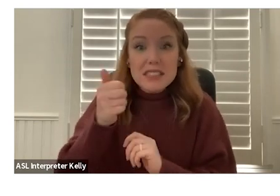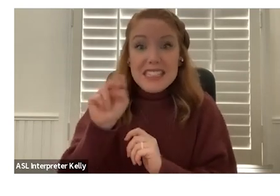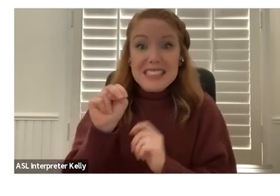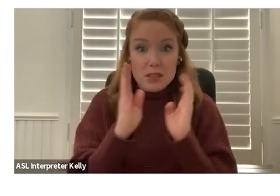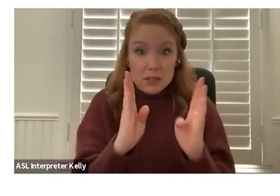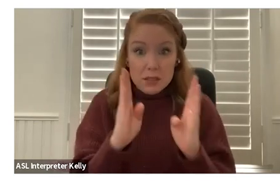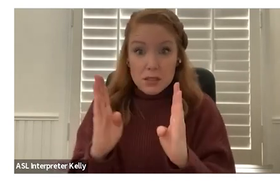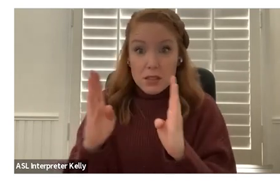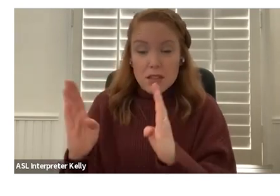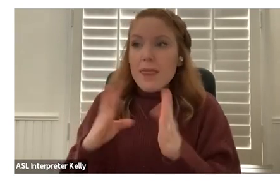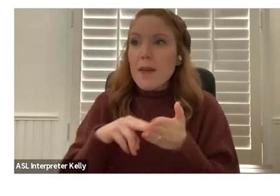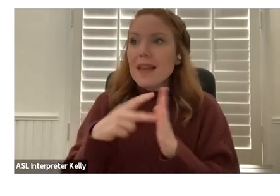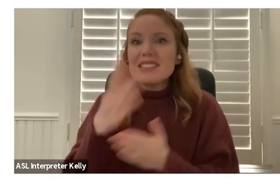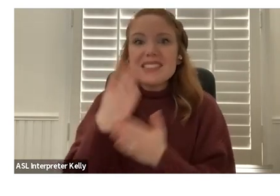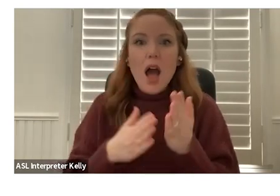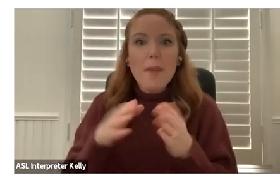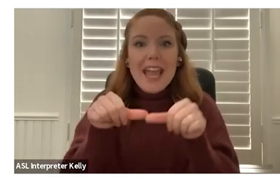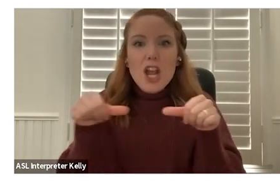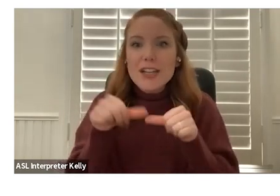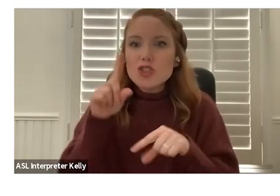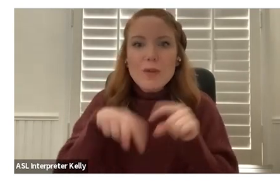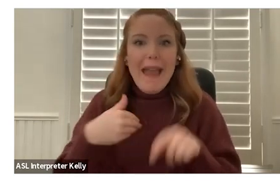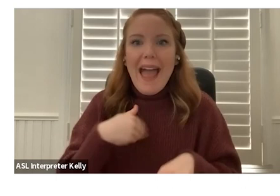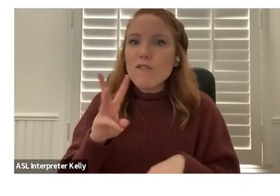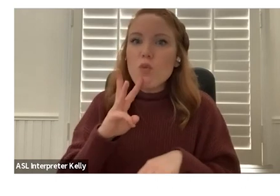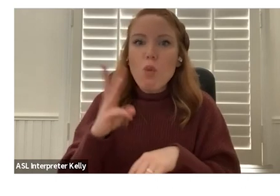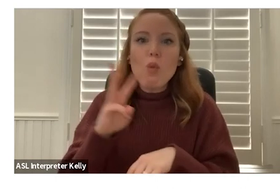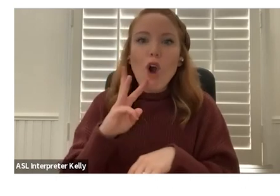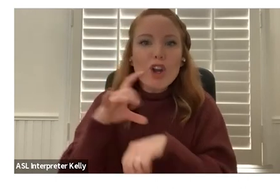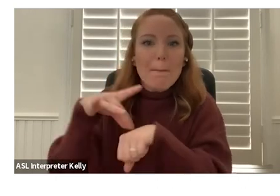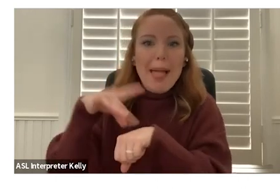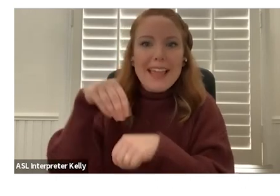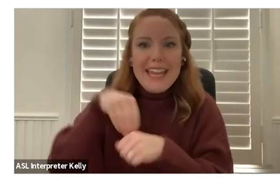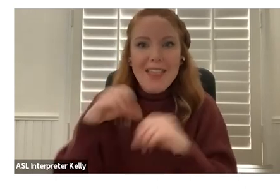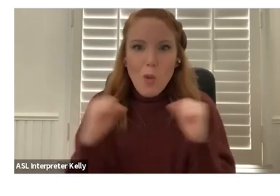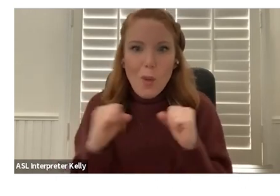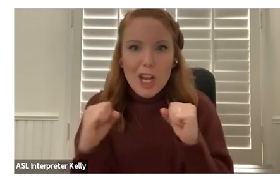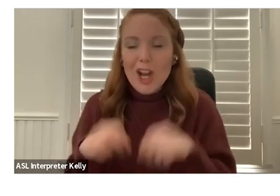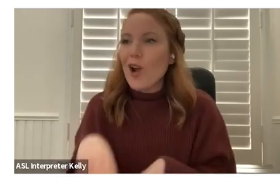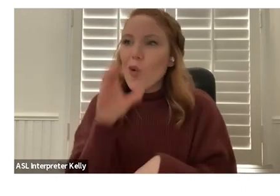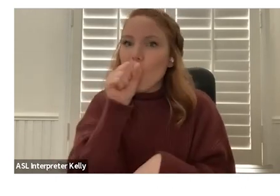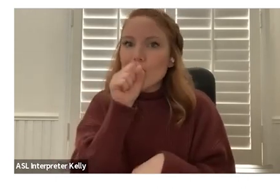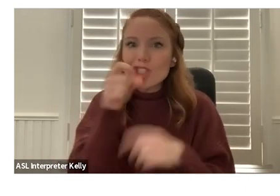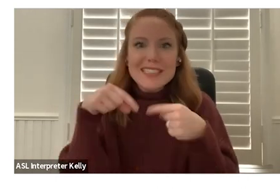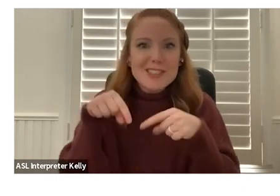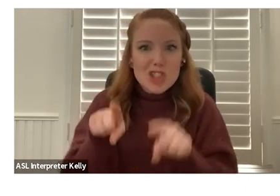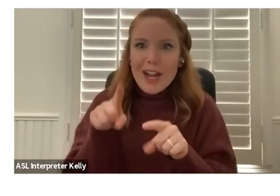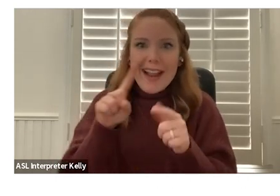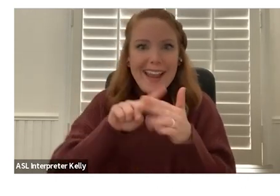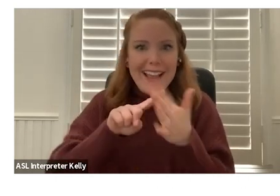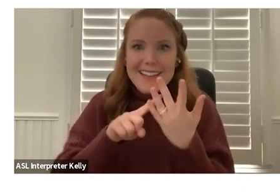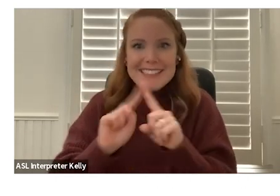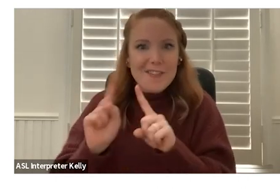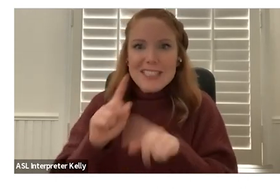not better for us. It's bad for us, and it's bad for the environment as well. But it's important to understand